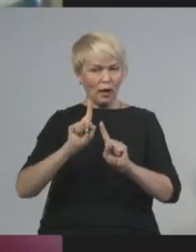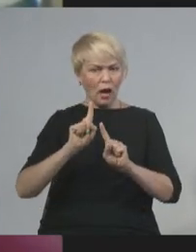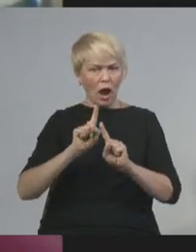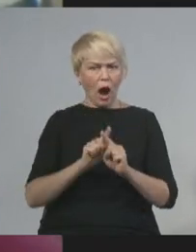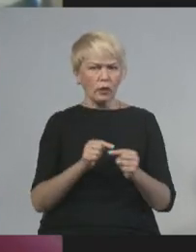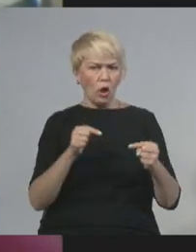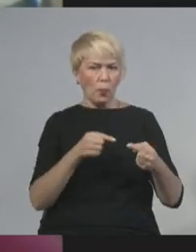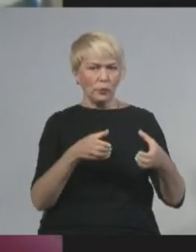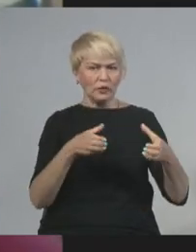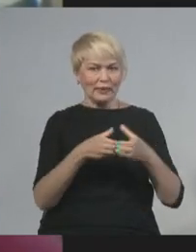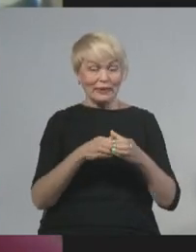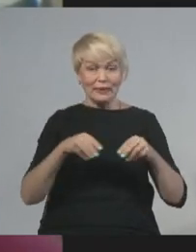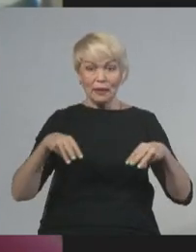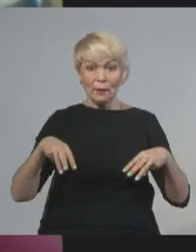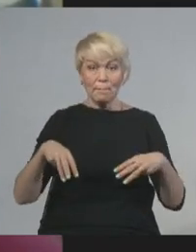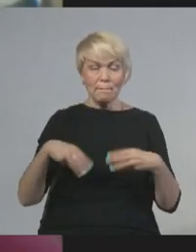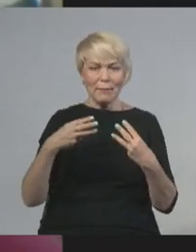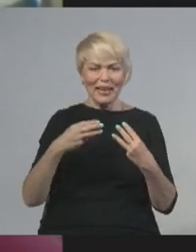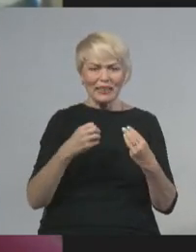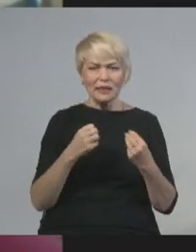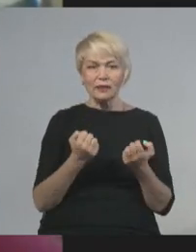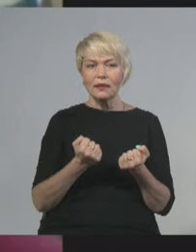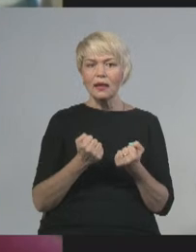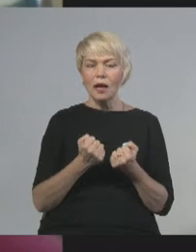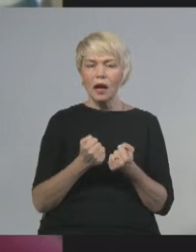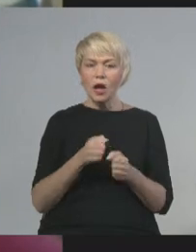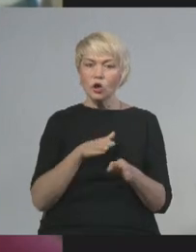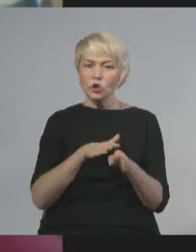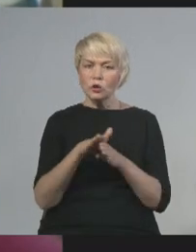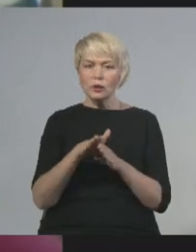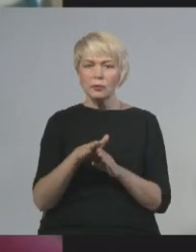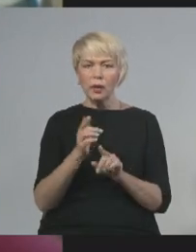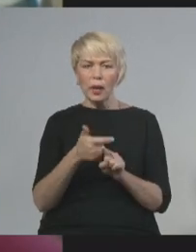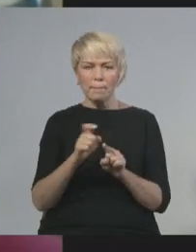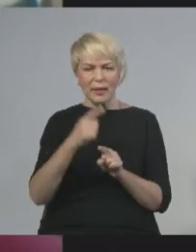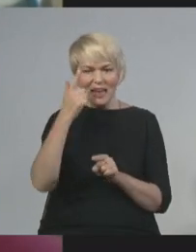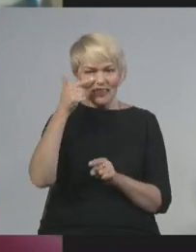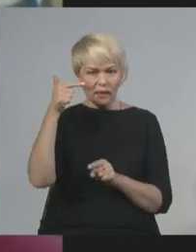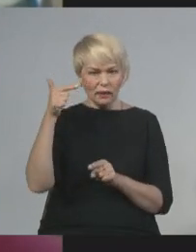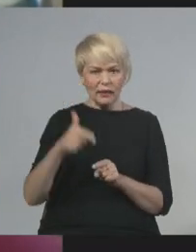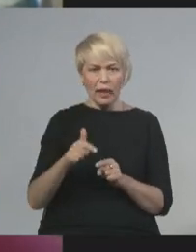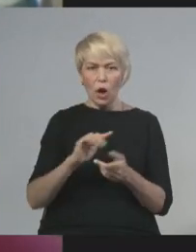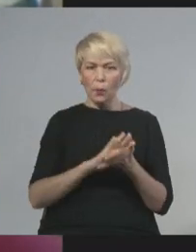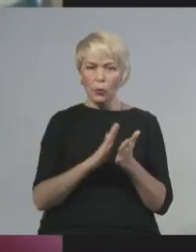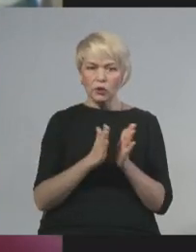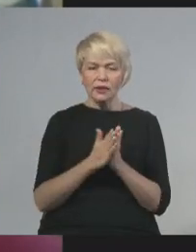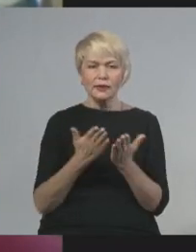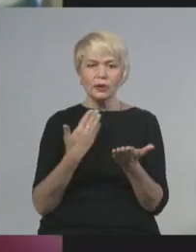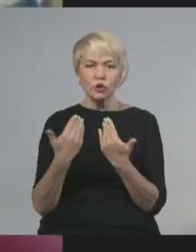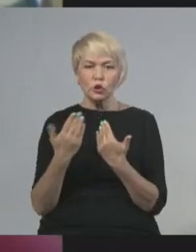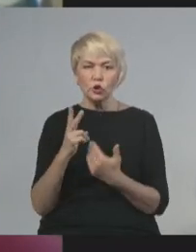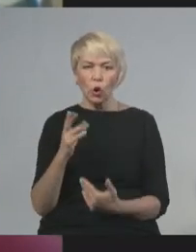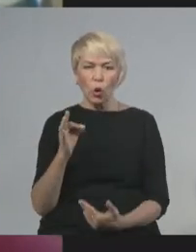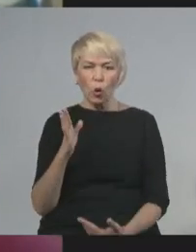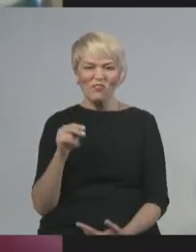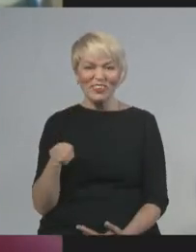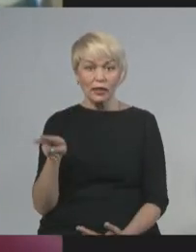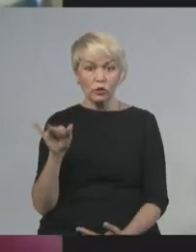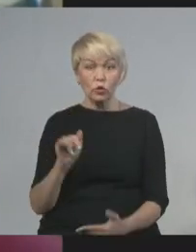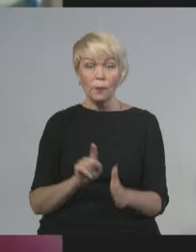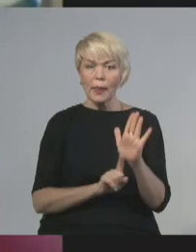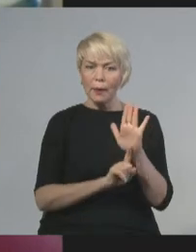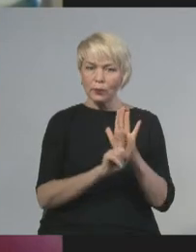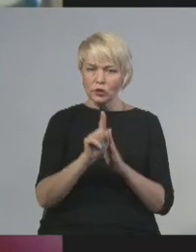uh stands on covet rather science based so in the beginning as i said the the public